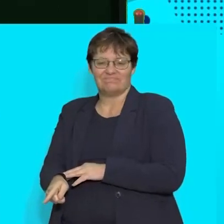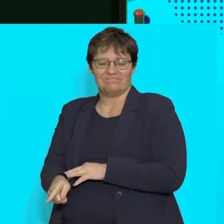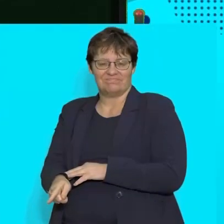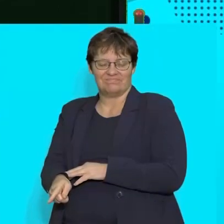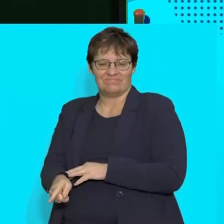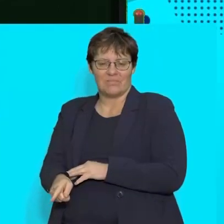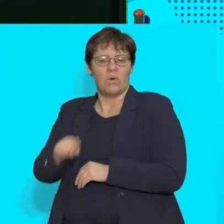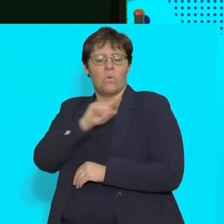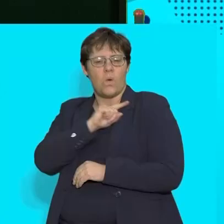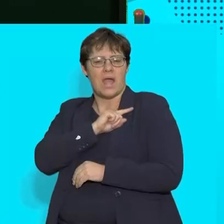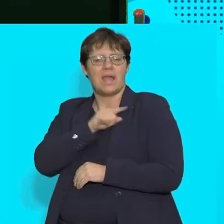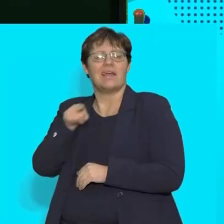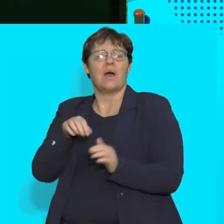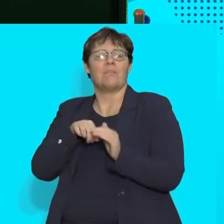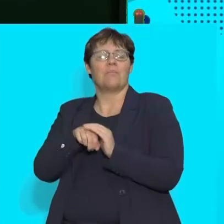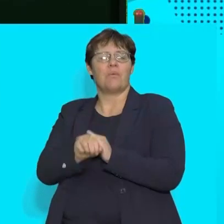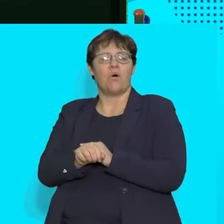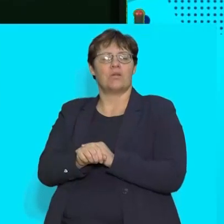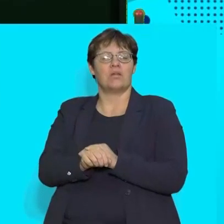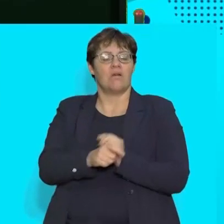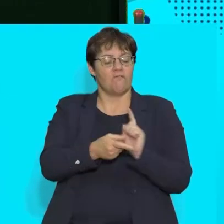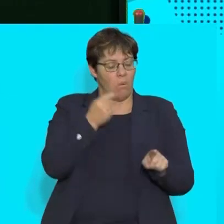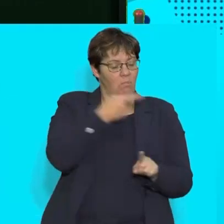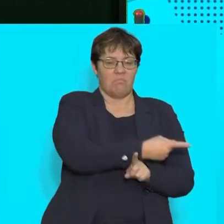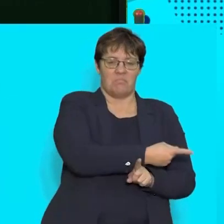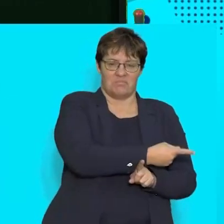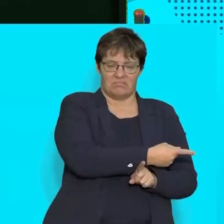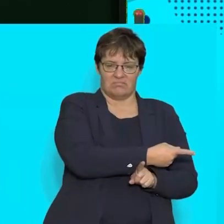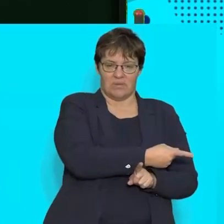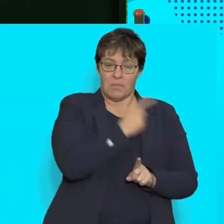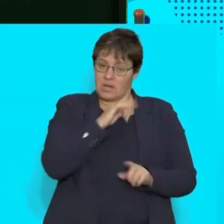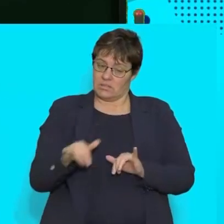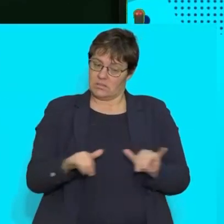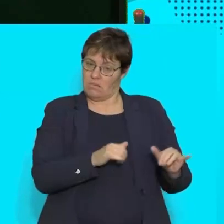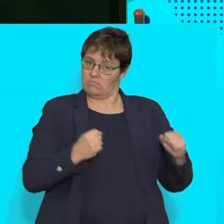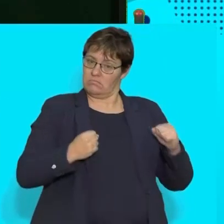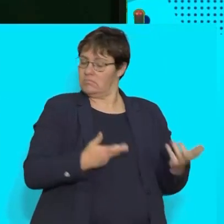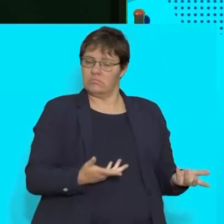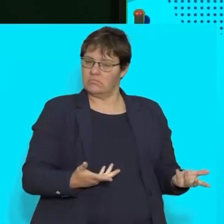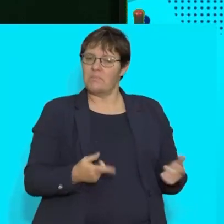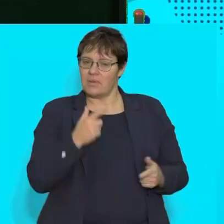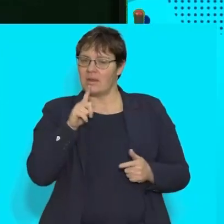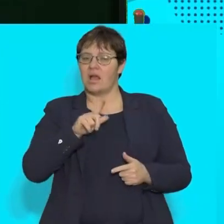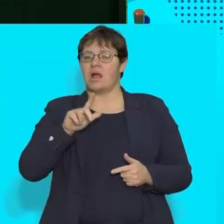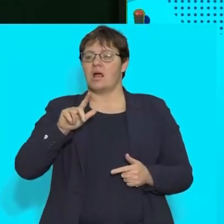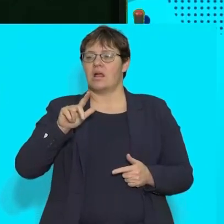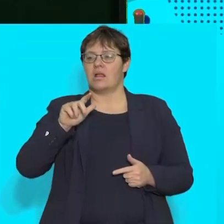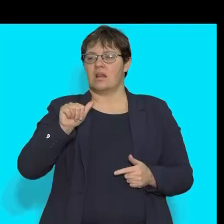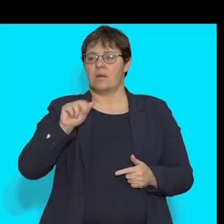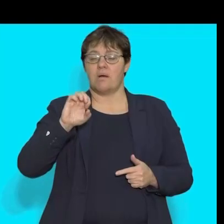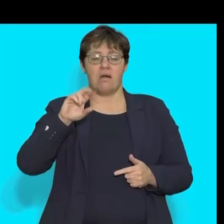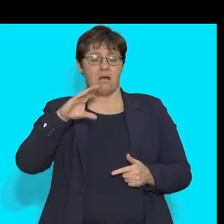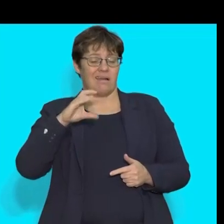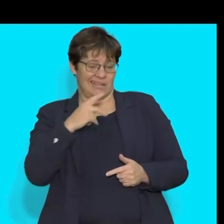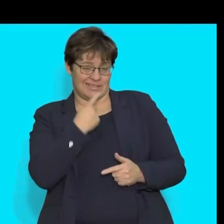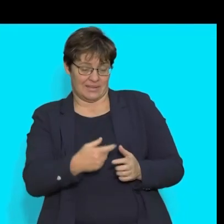next generation purely because they are born as an offspring to you. And that is what Lamarck was pointing to. So let's try